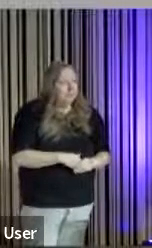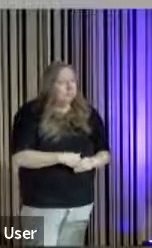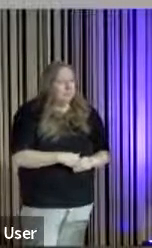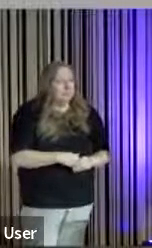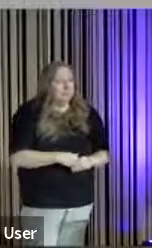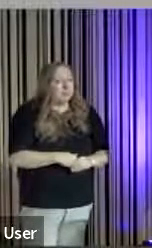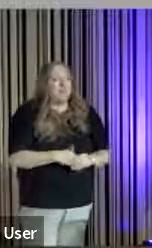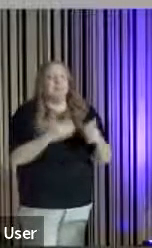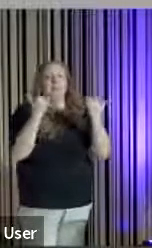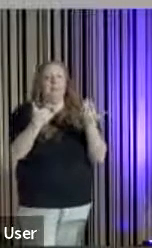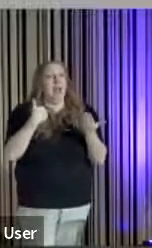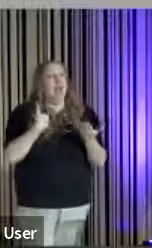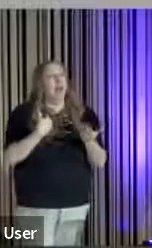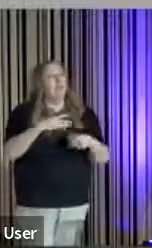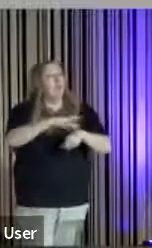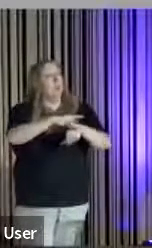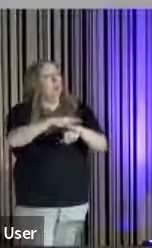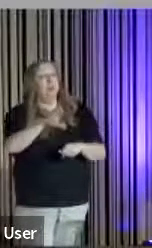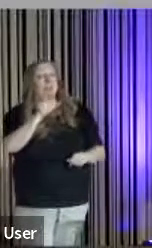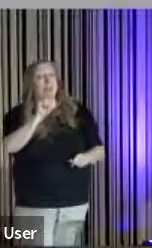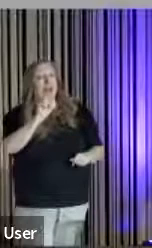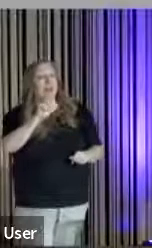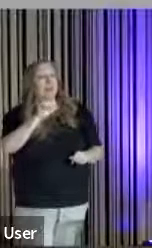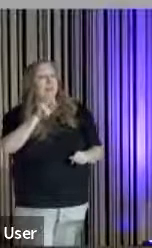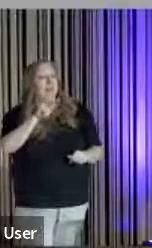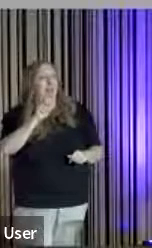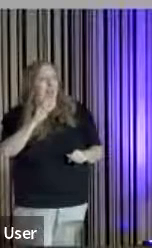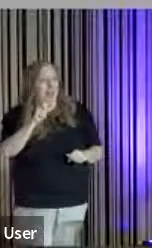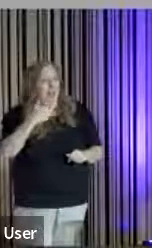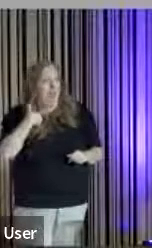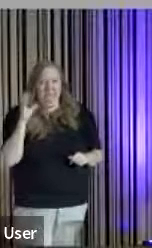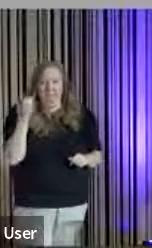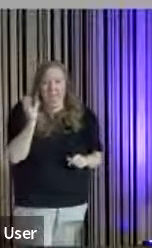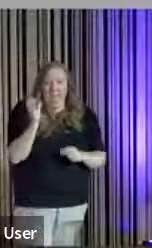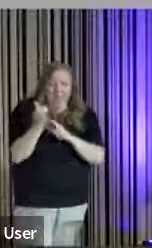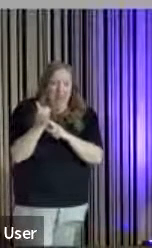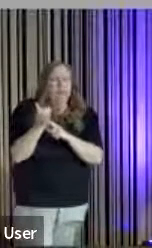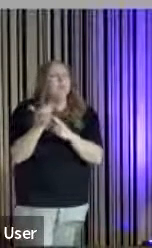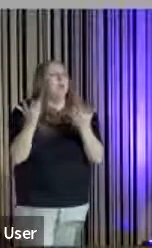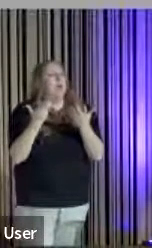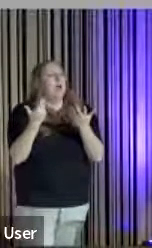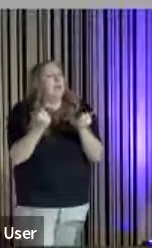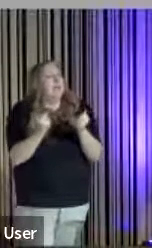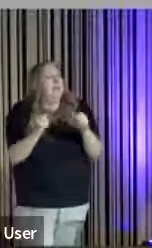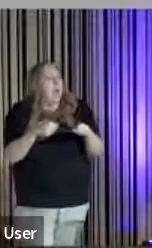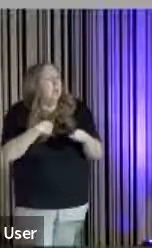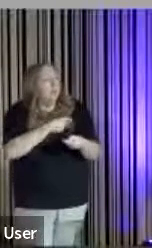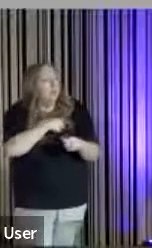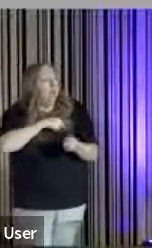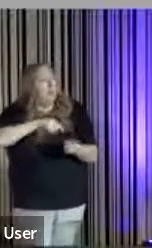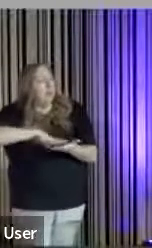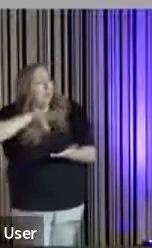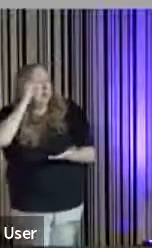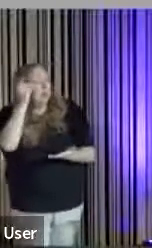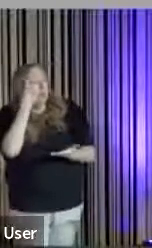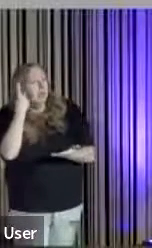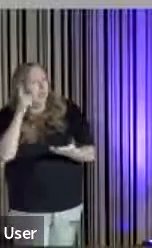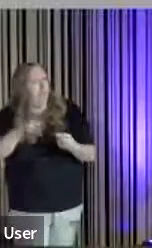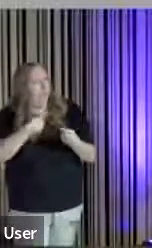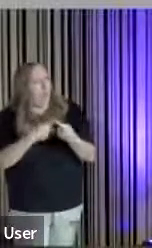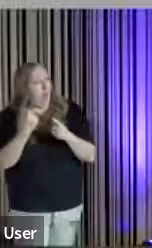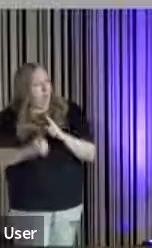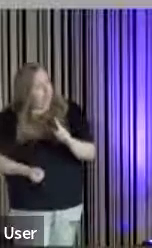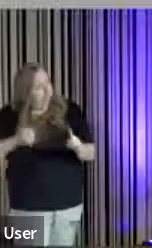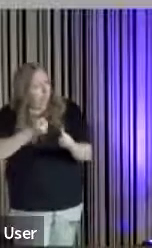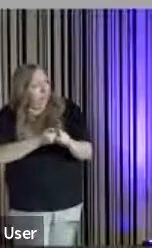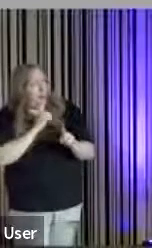baseline of data that we have from Tara Oceans, what can we learn about the impacts of climate change on the ocean? I'm going to give you two